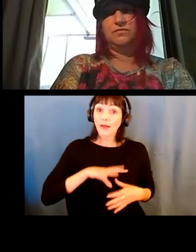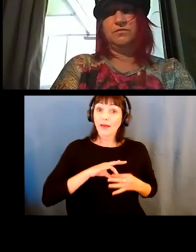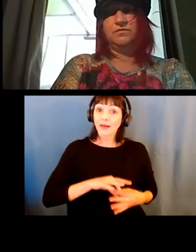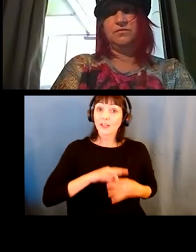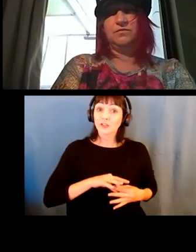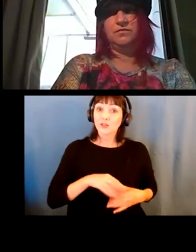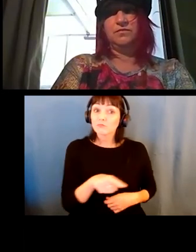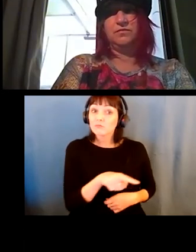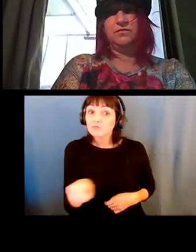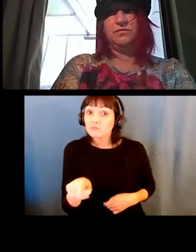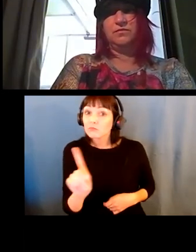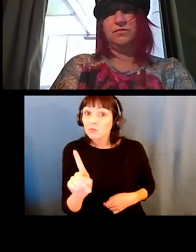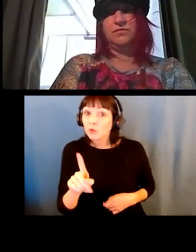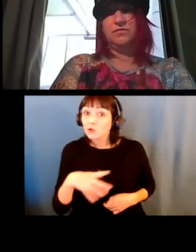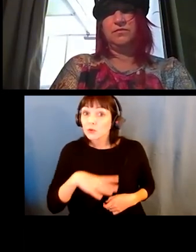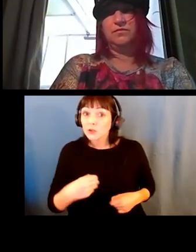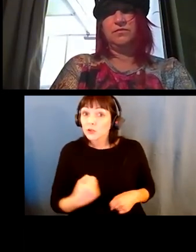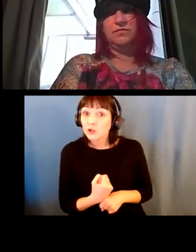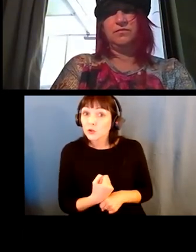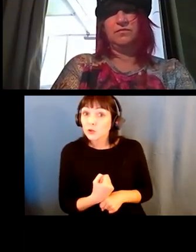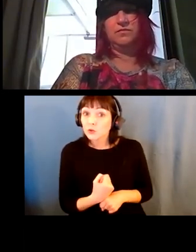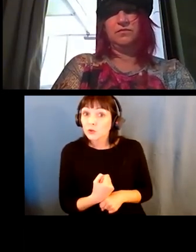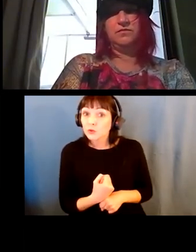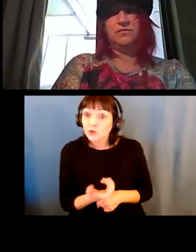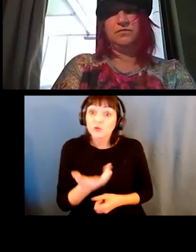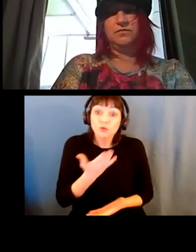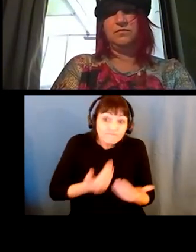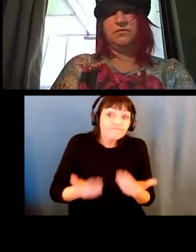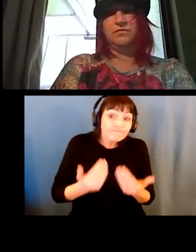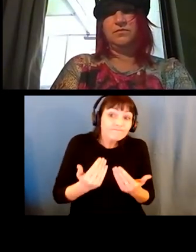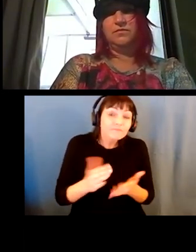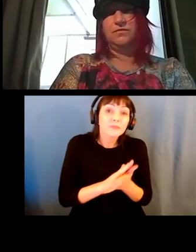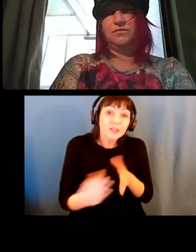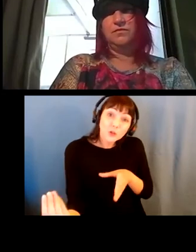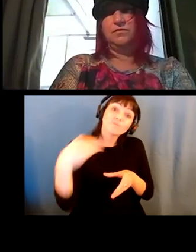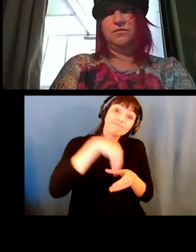Why aren't you? You know, what do we have to do to encourage you in to take the medicine?